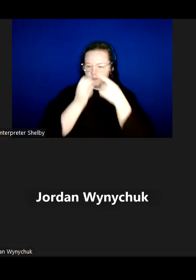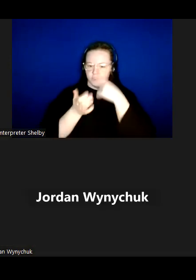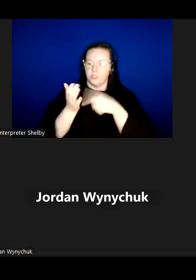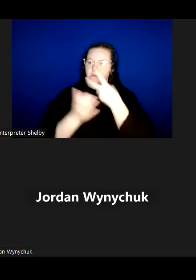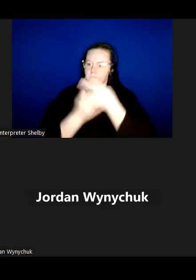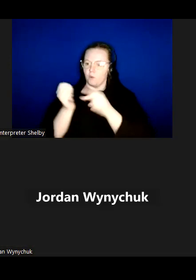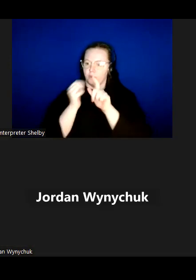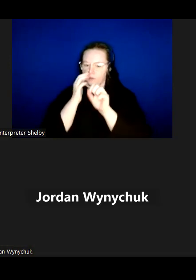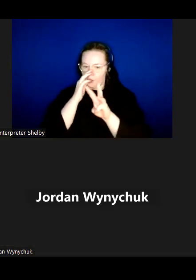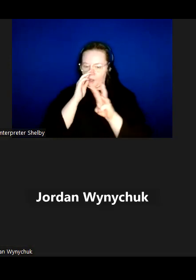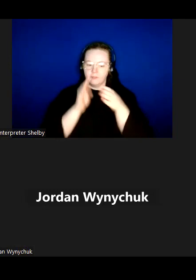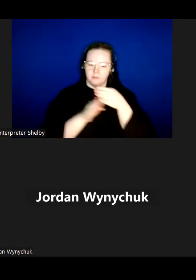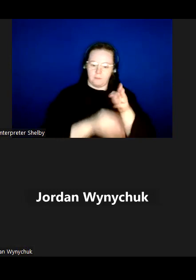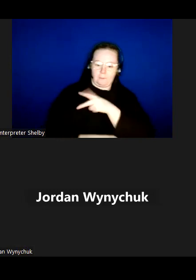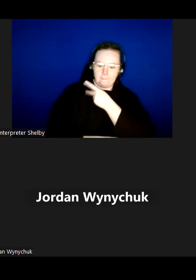law.